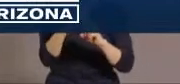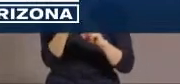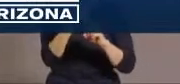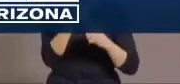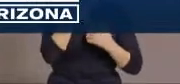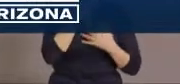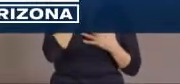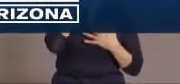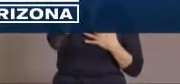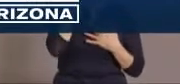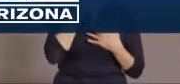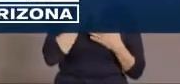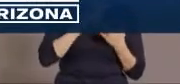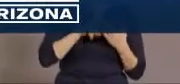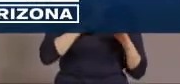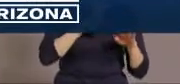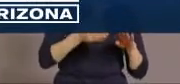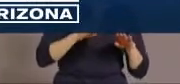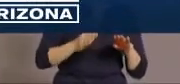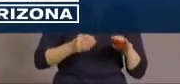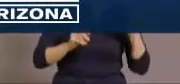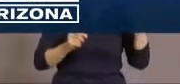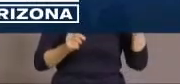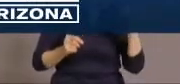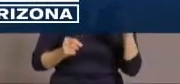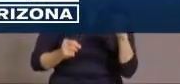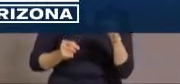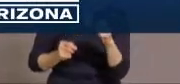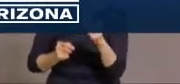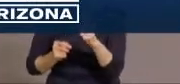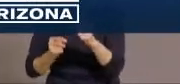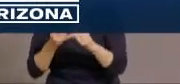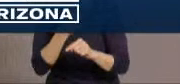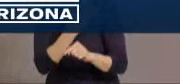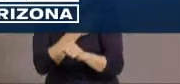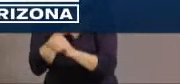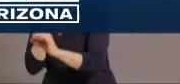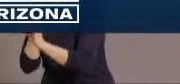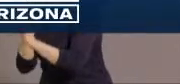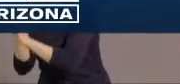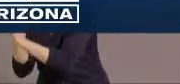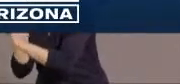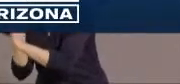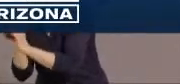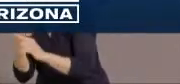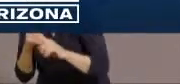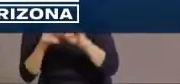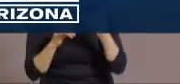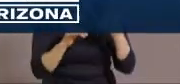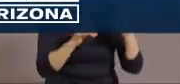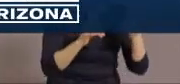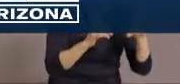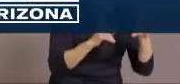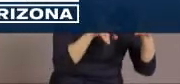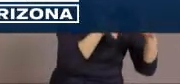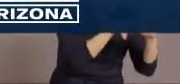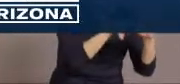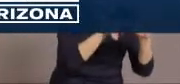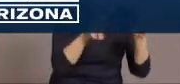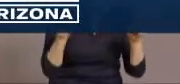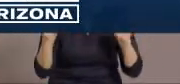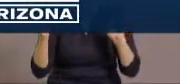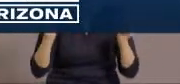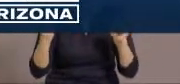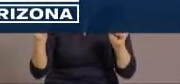the average between the inpatient and emergency department use for COVID-like illness. But just like our